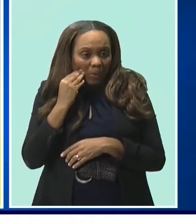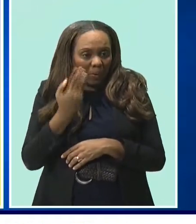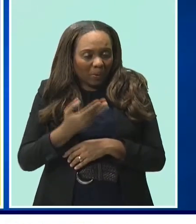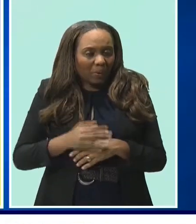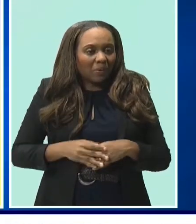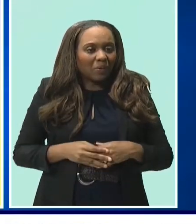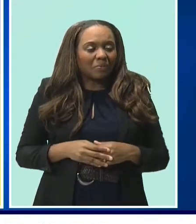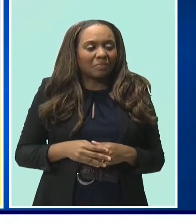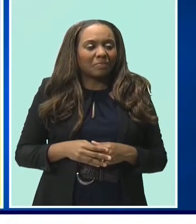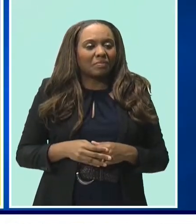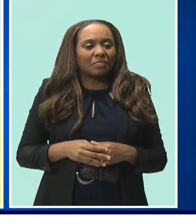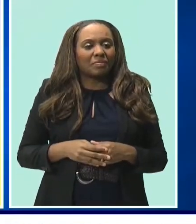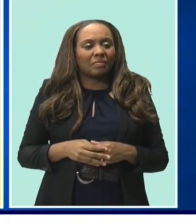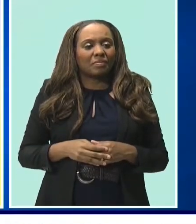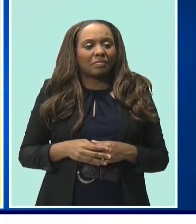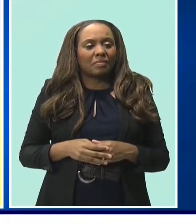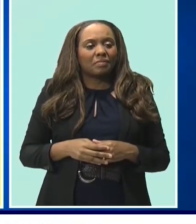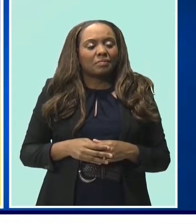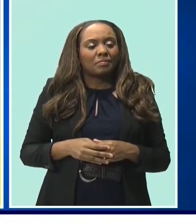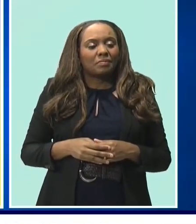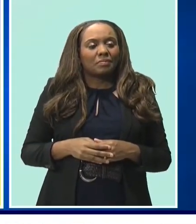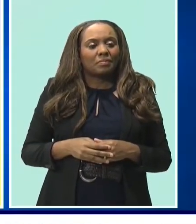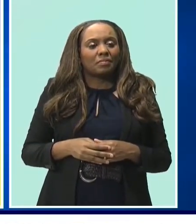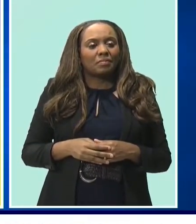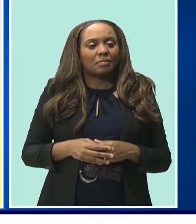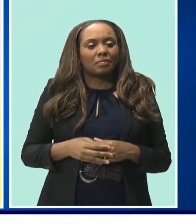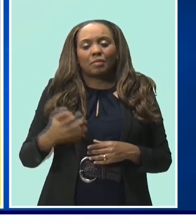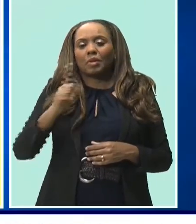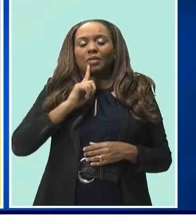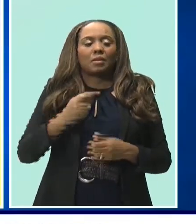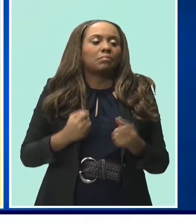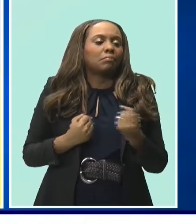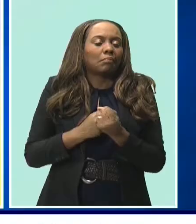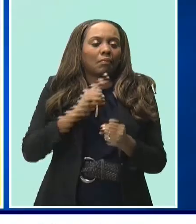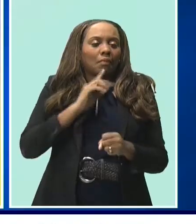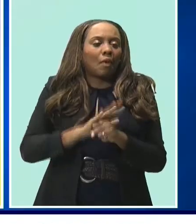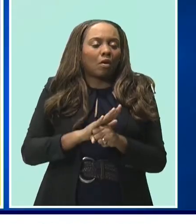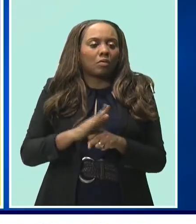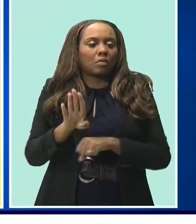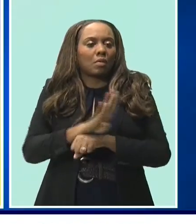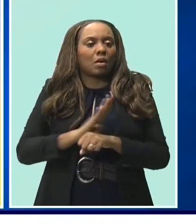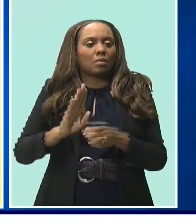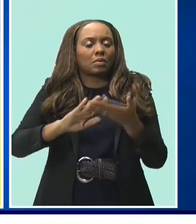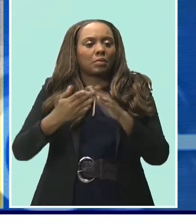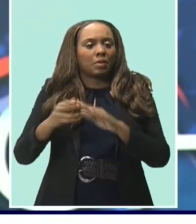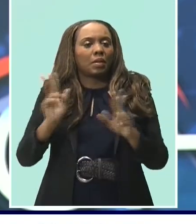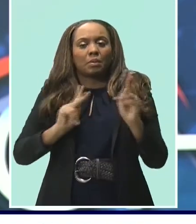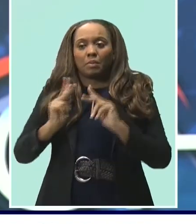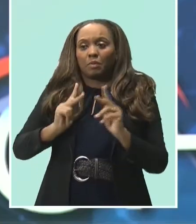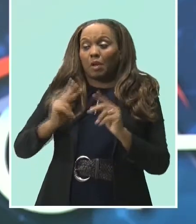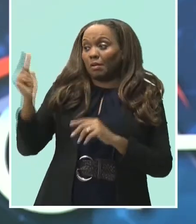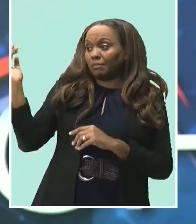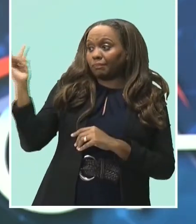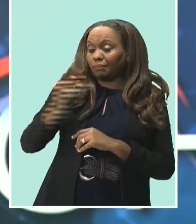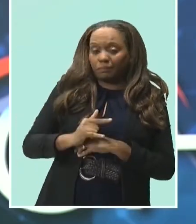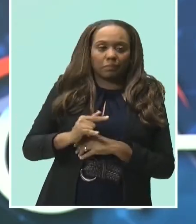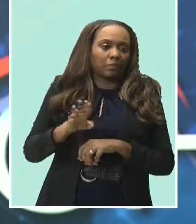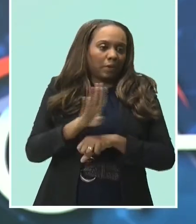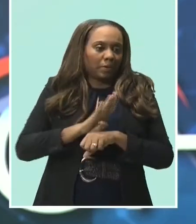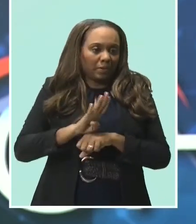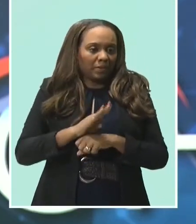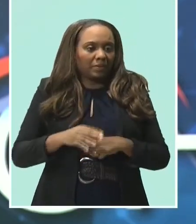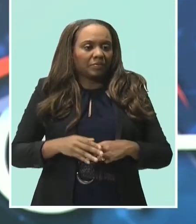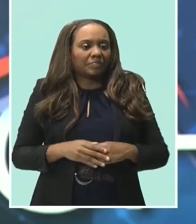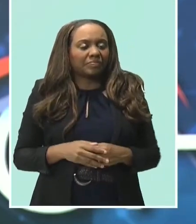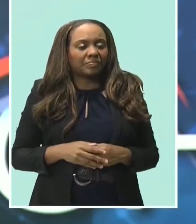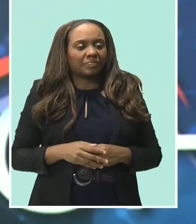At Mongué, we are committed to the health and safety of the Barbadian community, our employees and the people who visit our island. The opposition